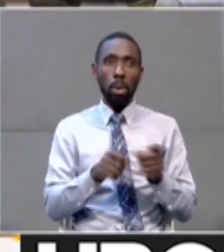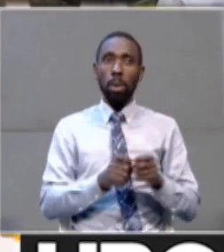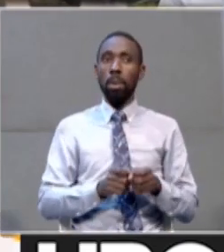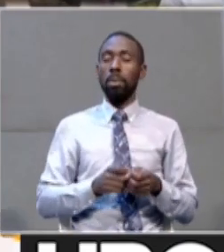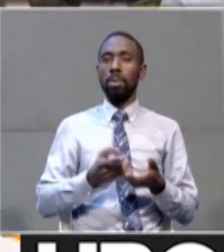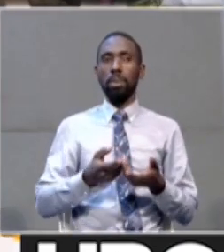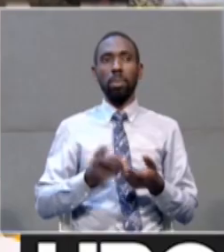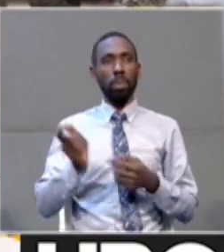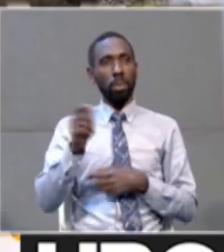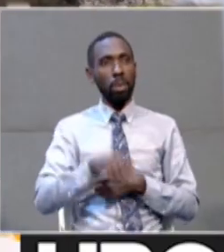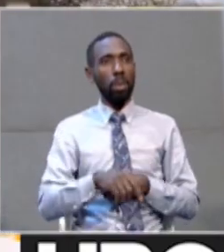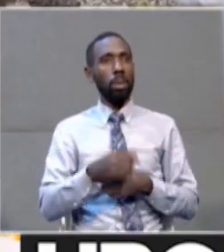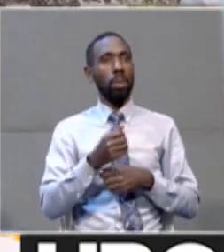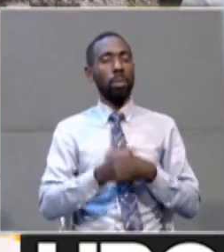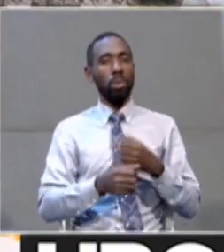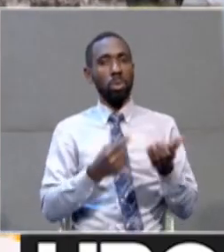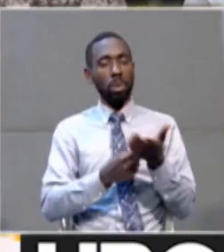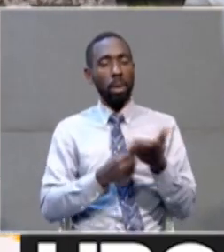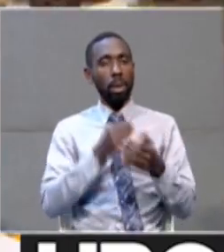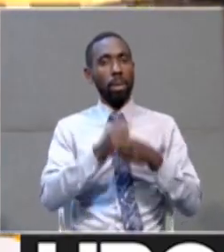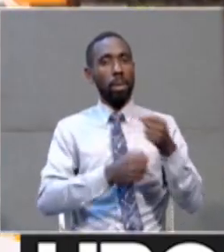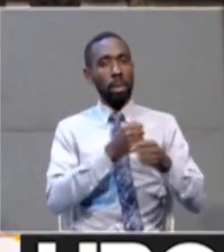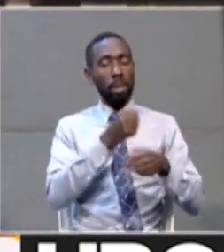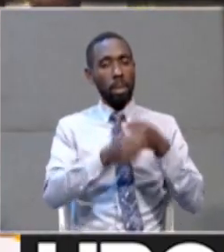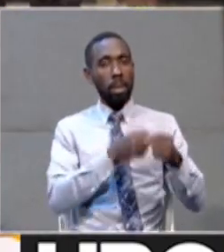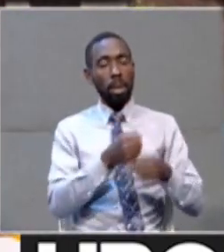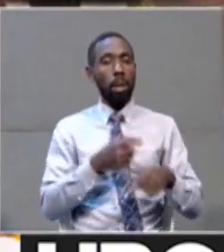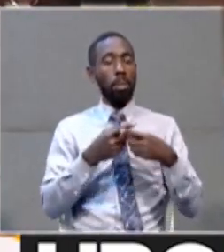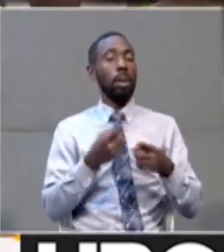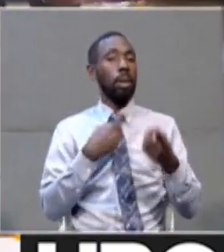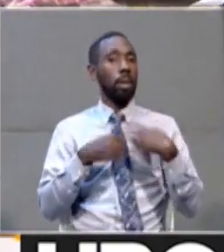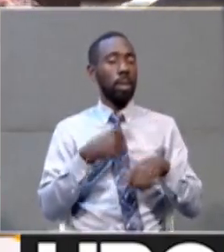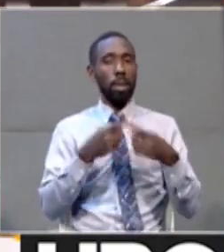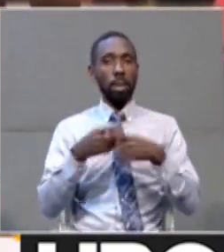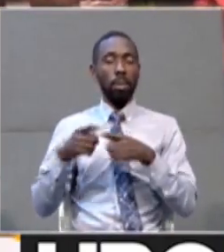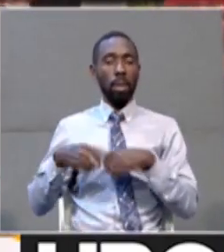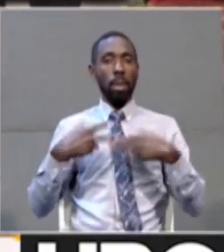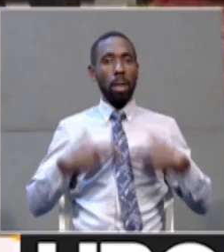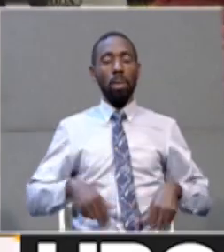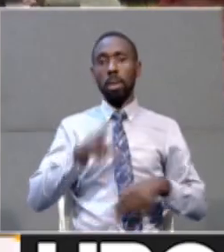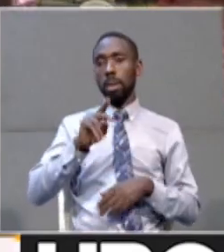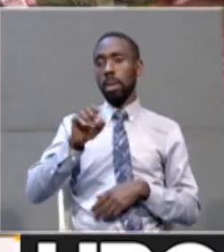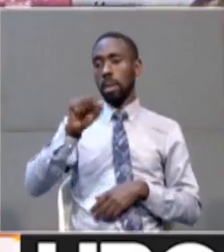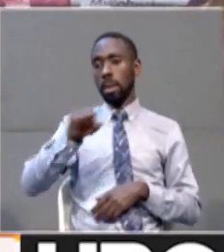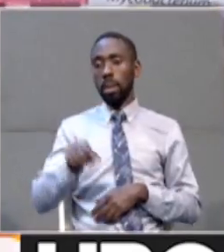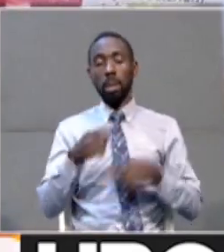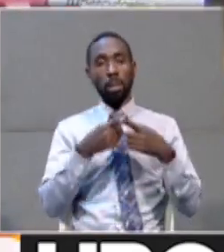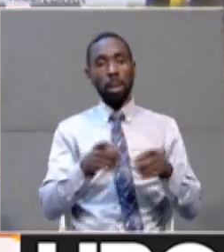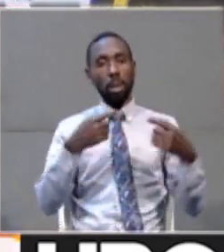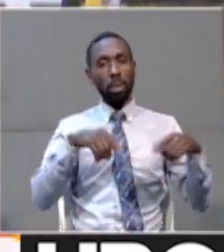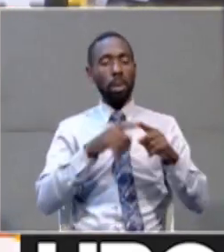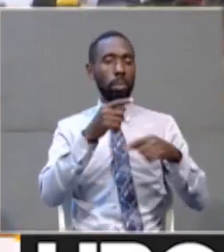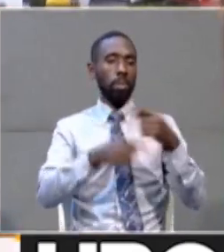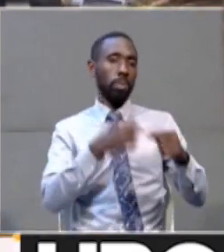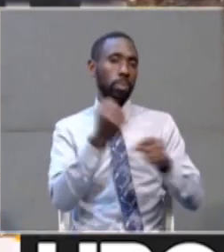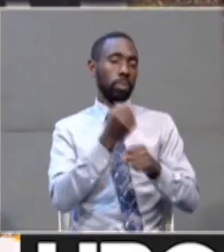cough and look at a person holistically. While handing over the equipment, the U.S. Ambassador in Uganda, His